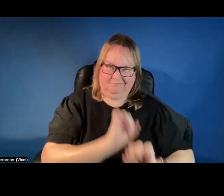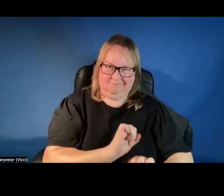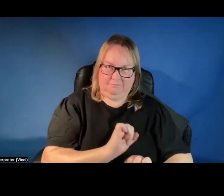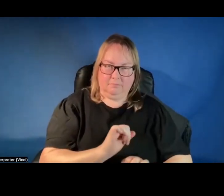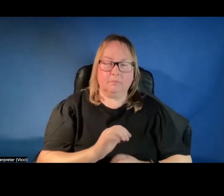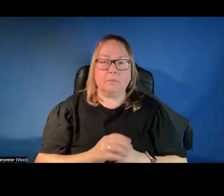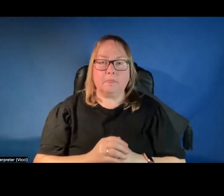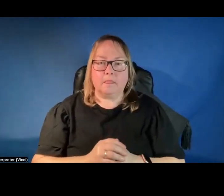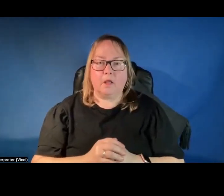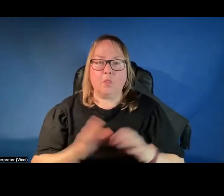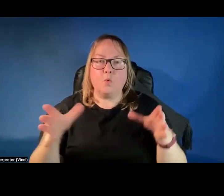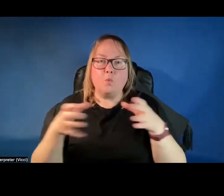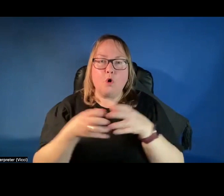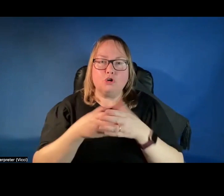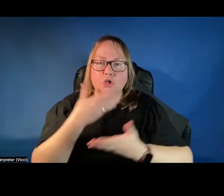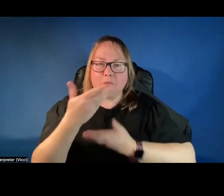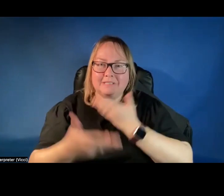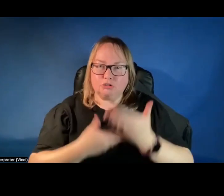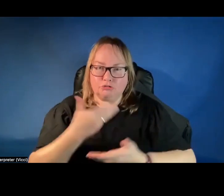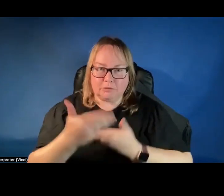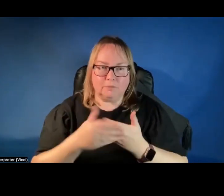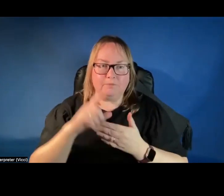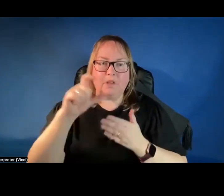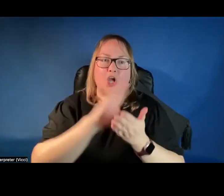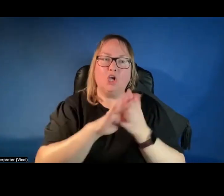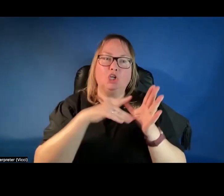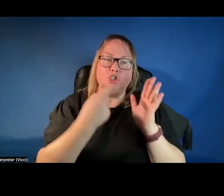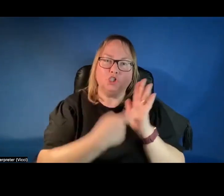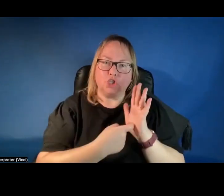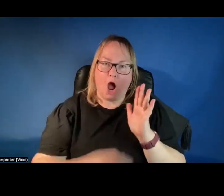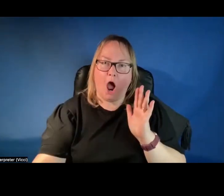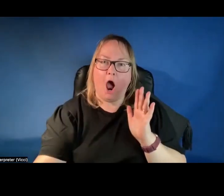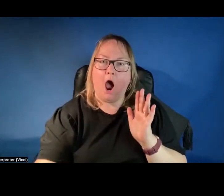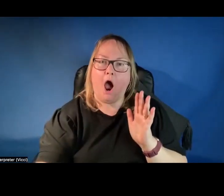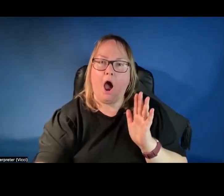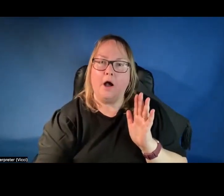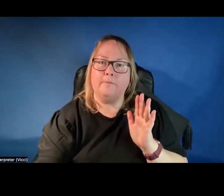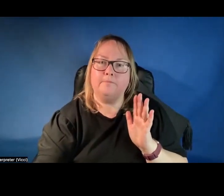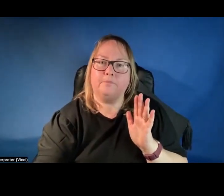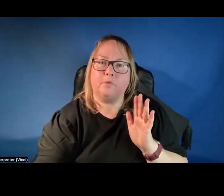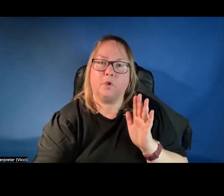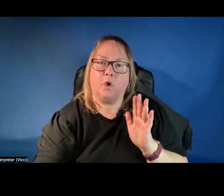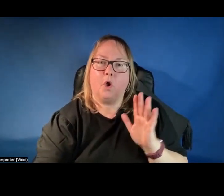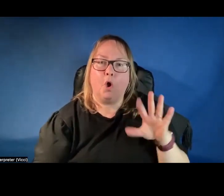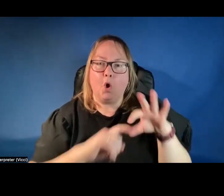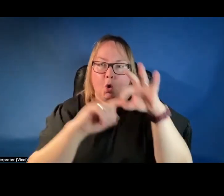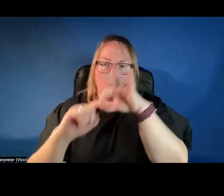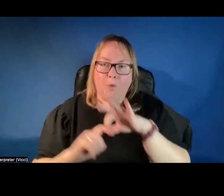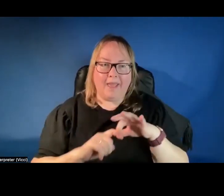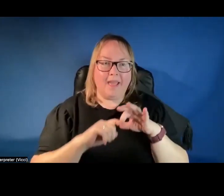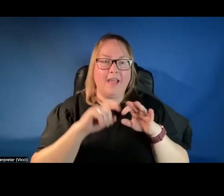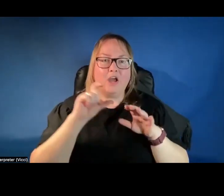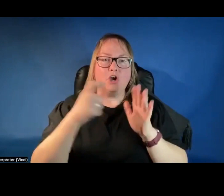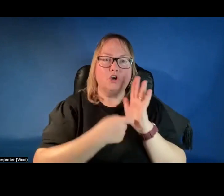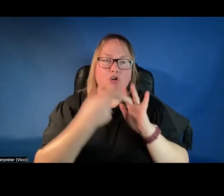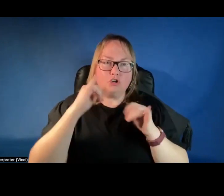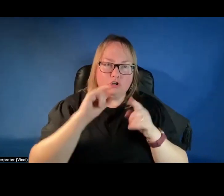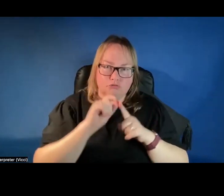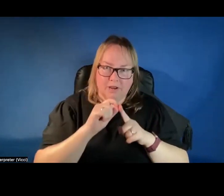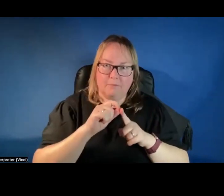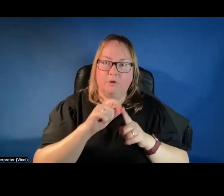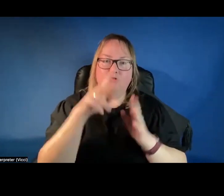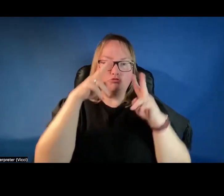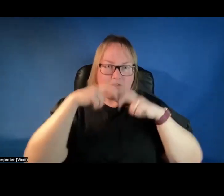workshop description today. So Char Heather is a queer Crip writer, researcher, and workshop